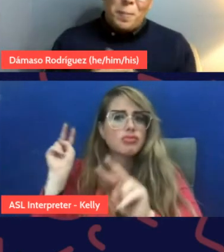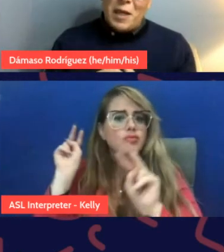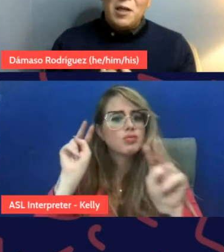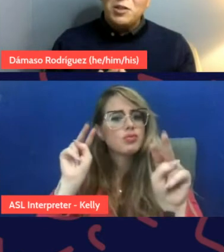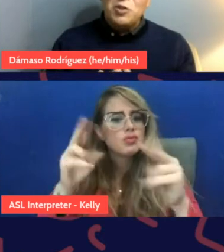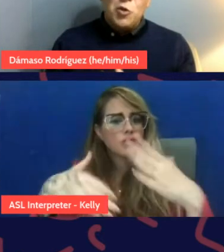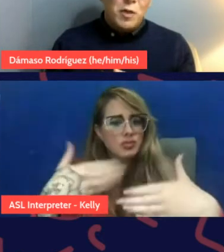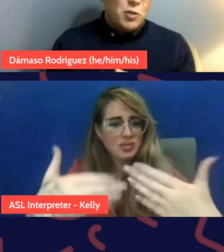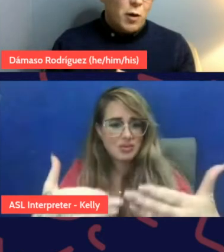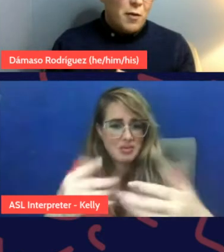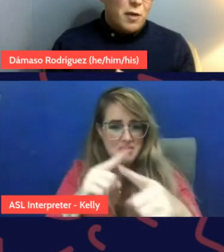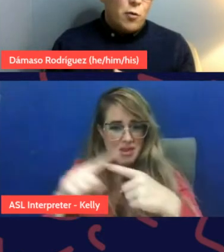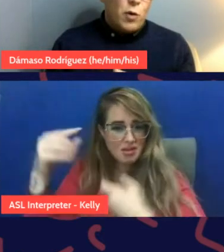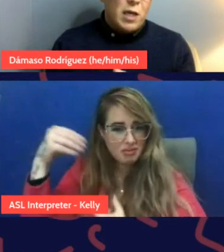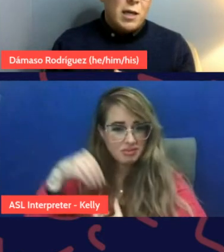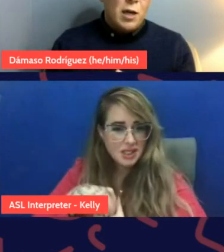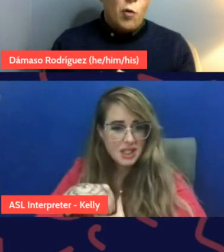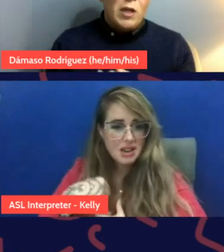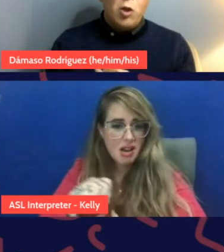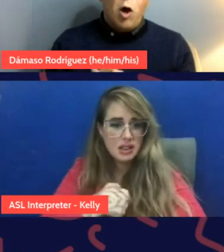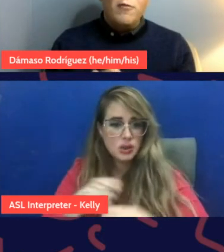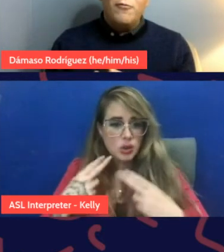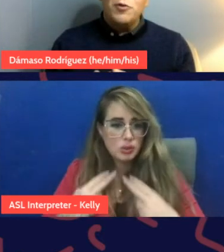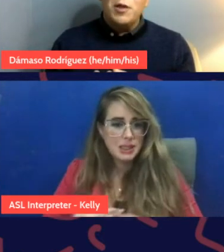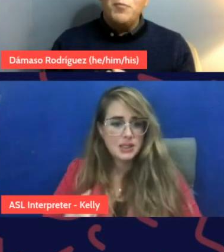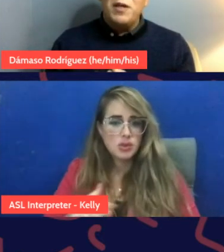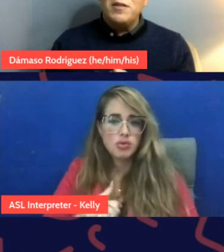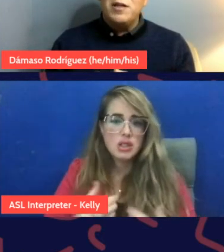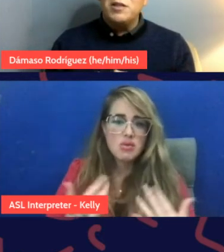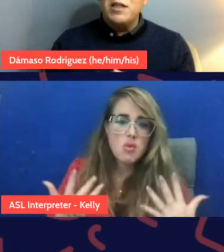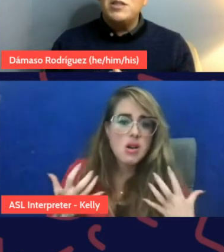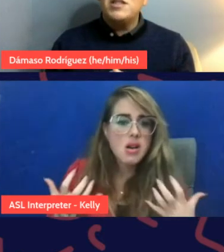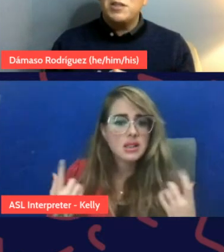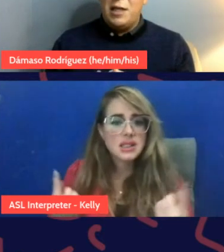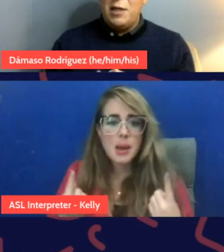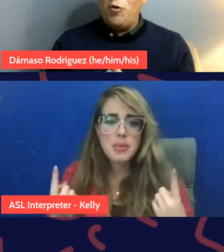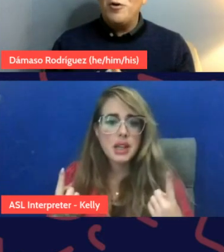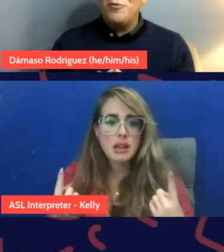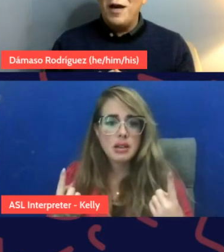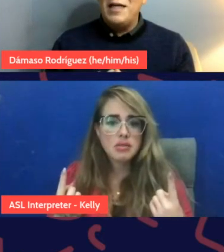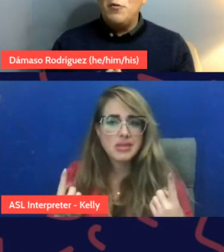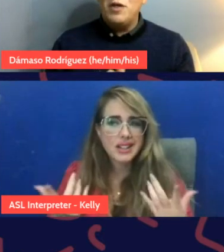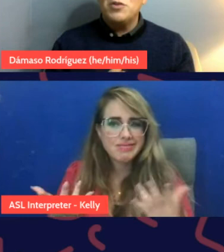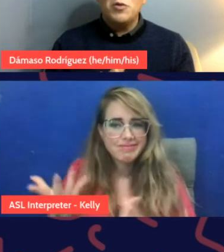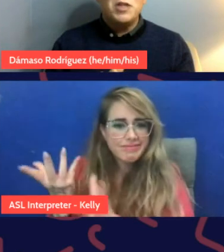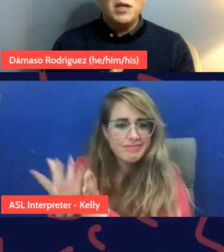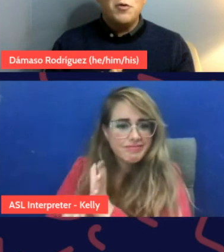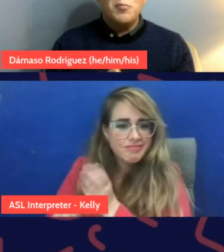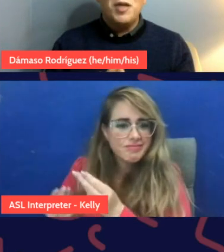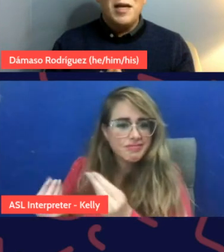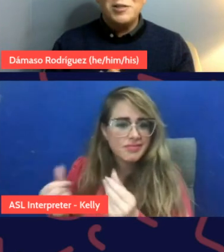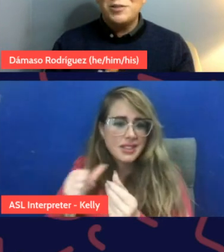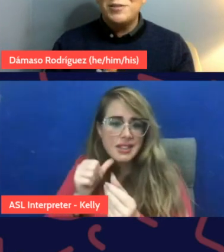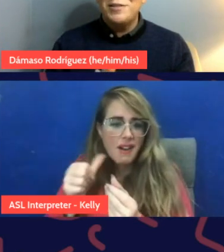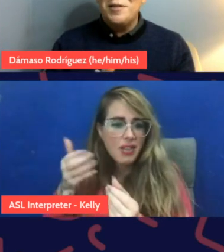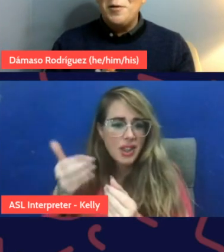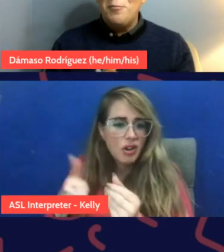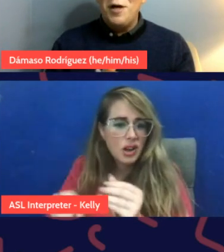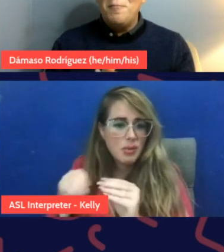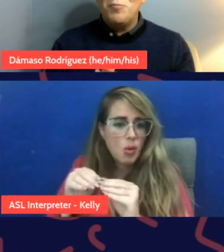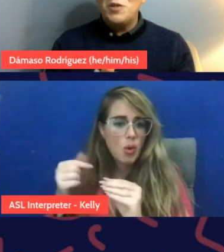something in us as humans where I think we long for something that doesn't exist anymore, right? And we associate it with a